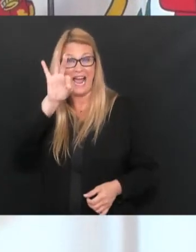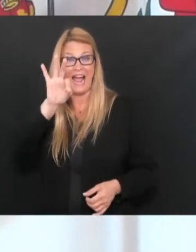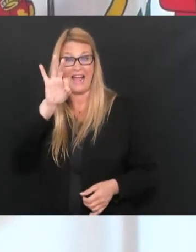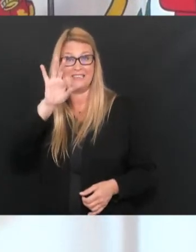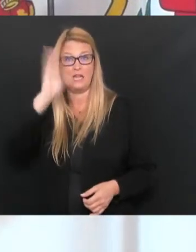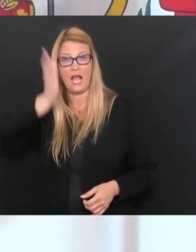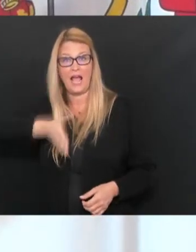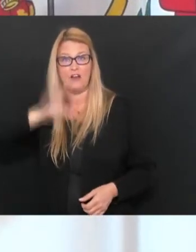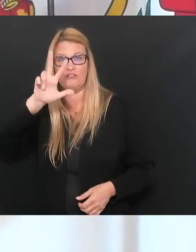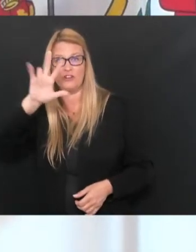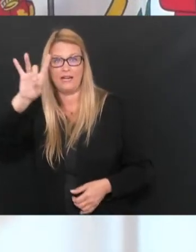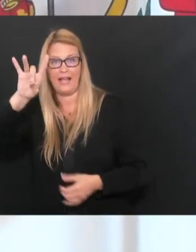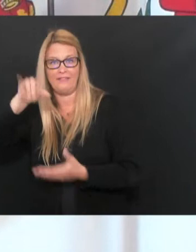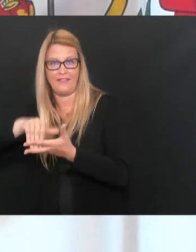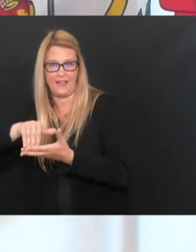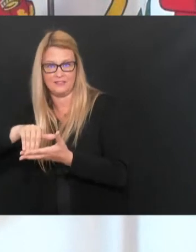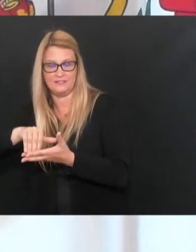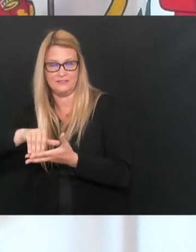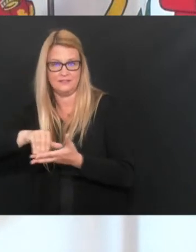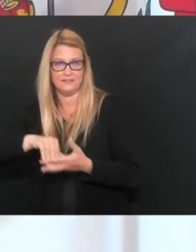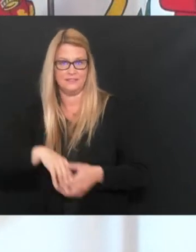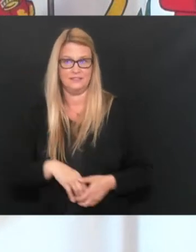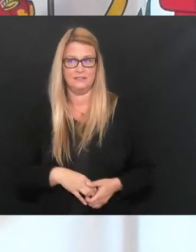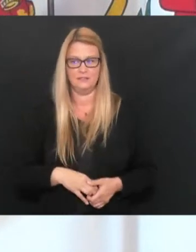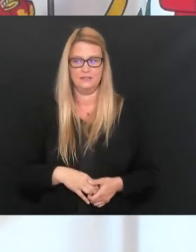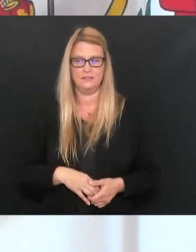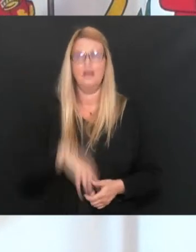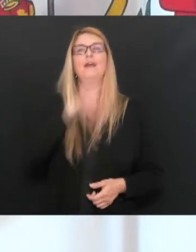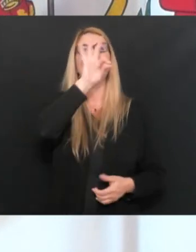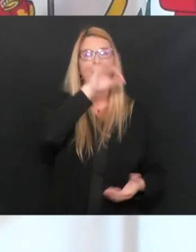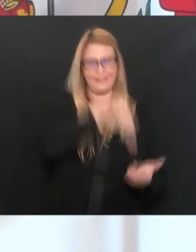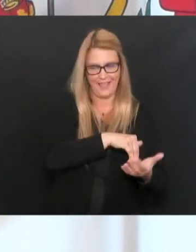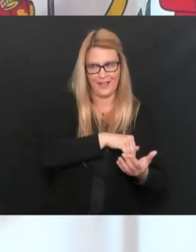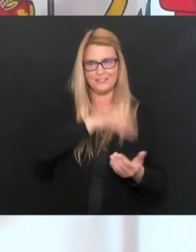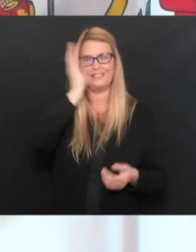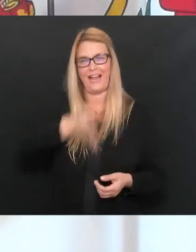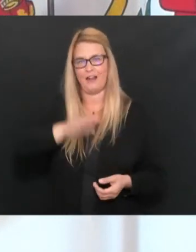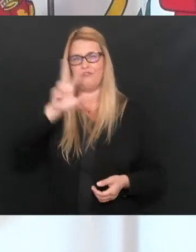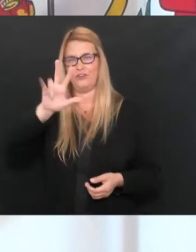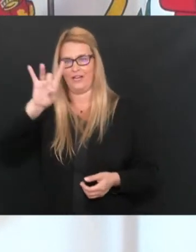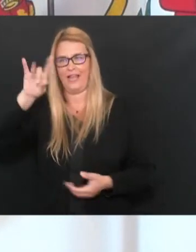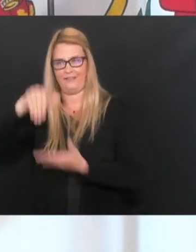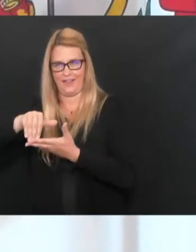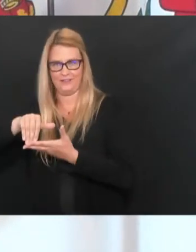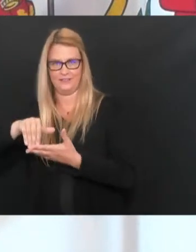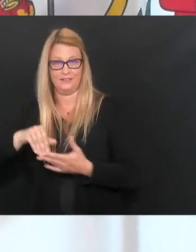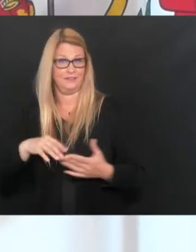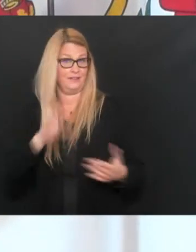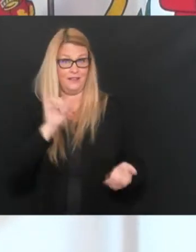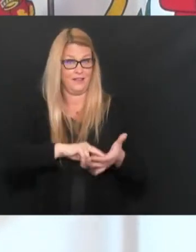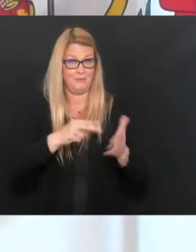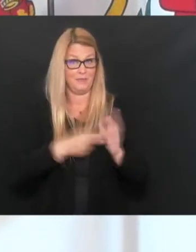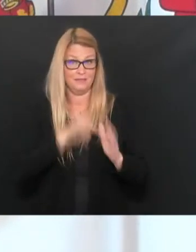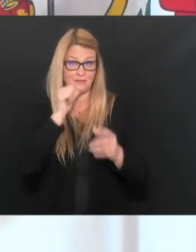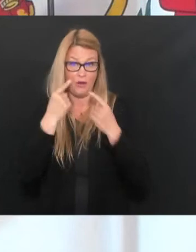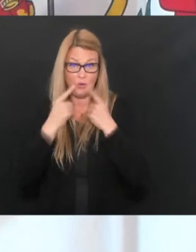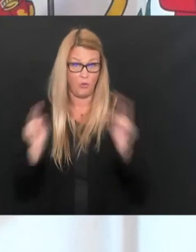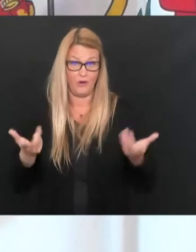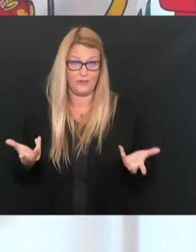of 38,000. 9,000 out of 38,000. That's not going to work. It's not going to